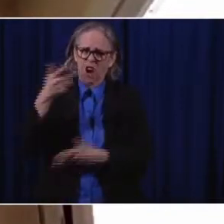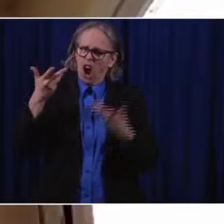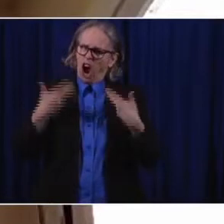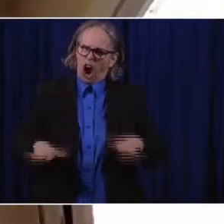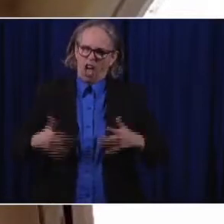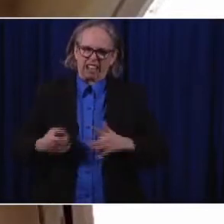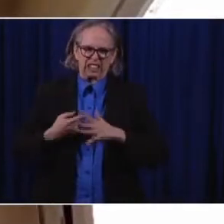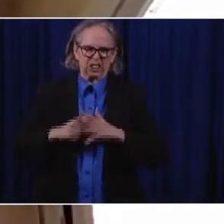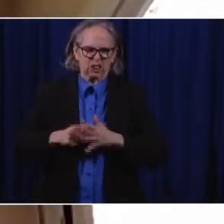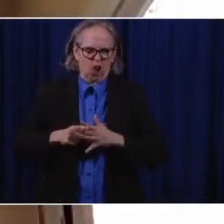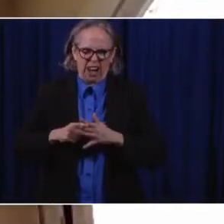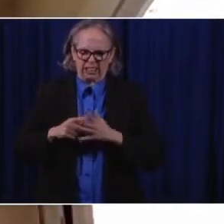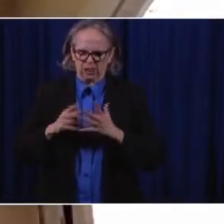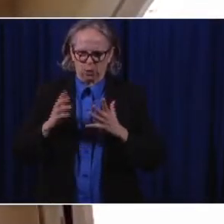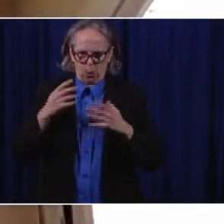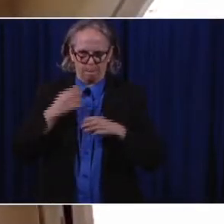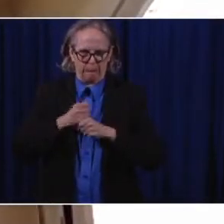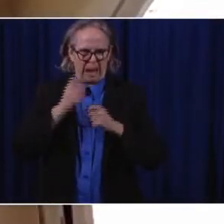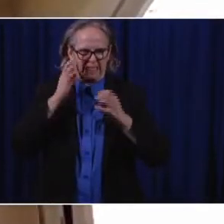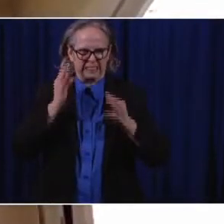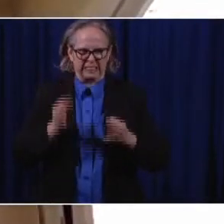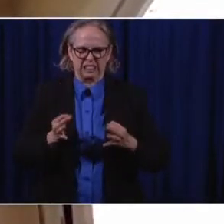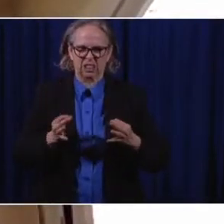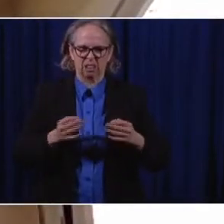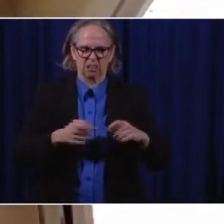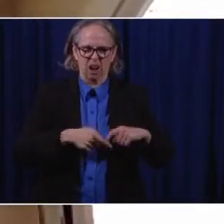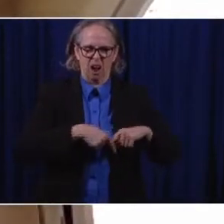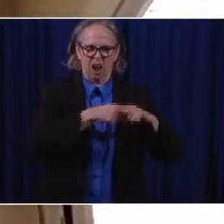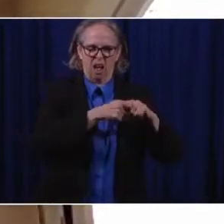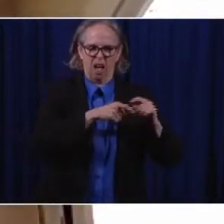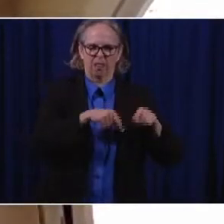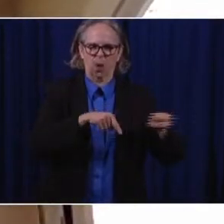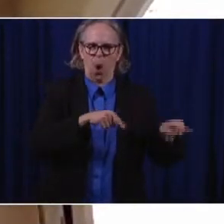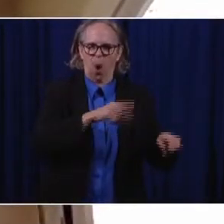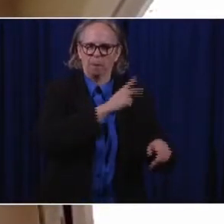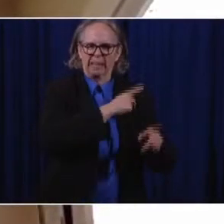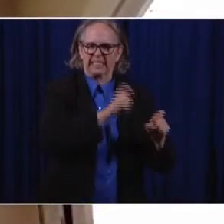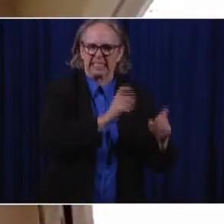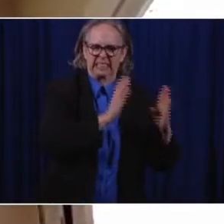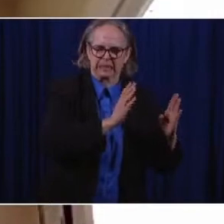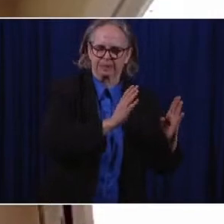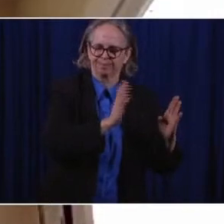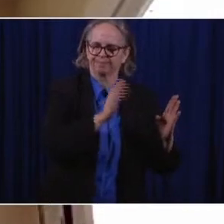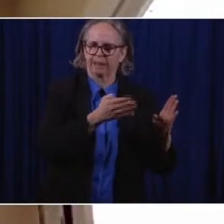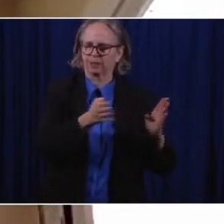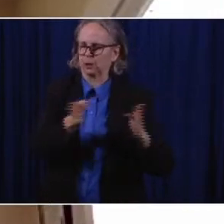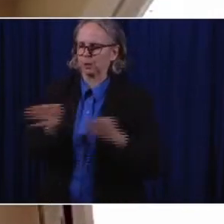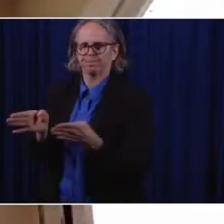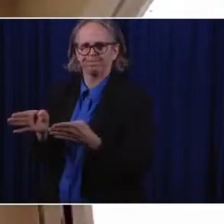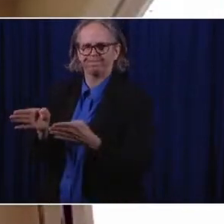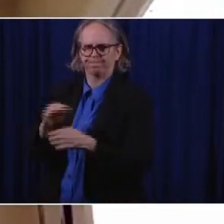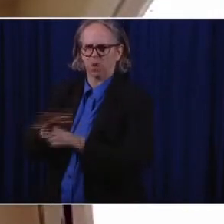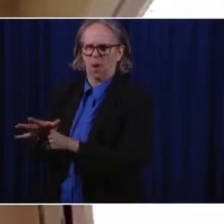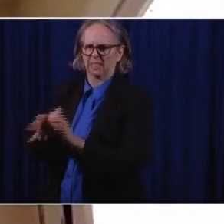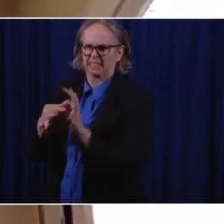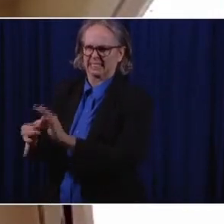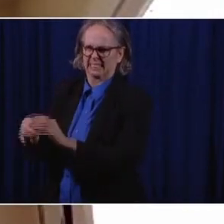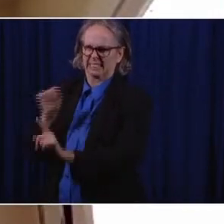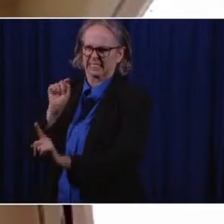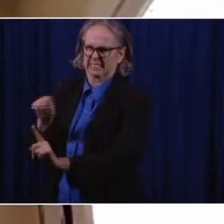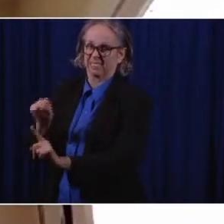those kinds of decisions. But that's the process we go through, and we'll go to extraordinary lengths